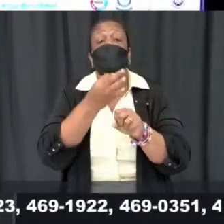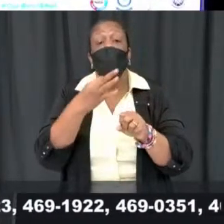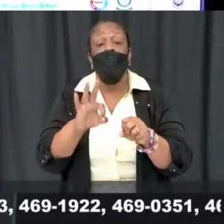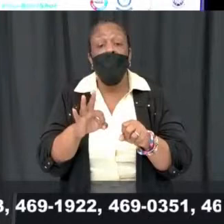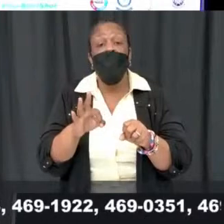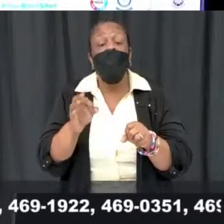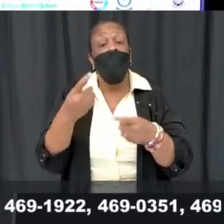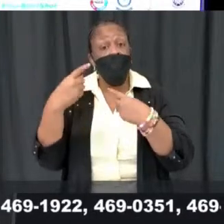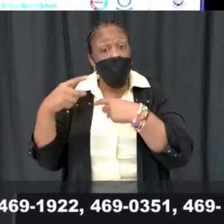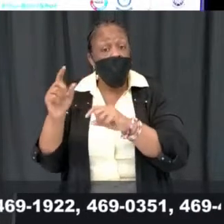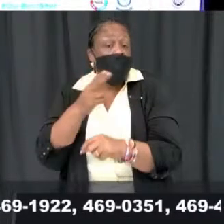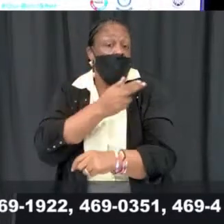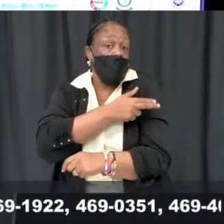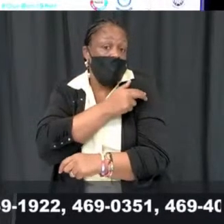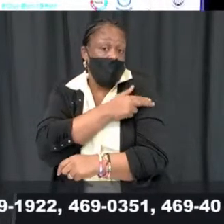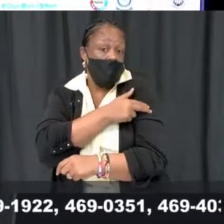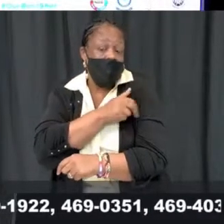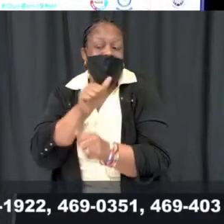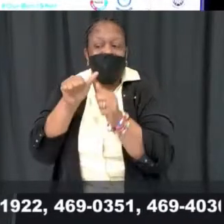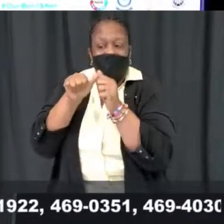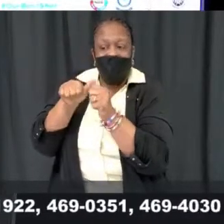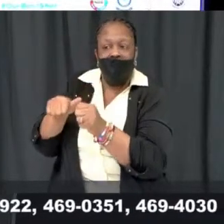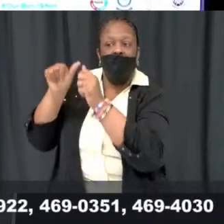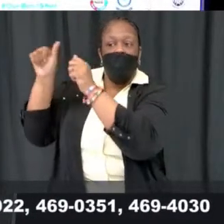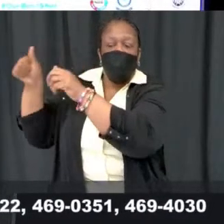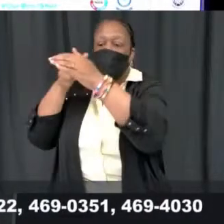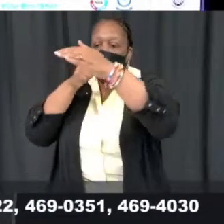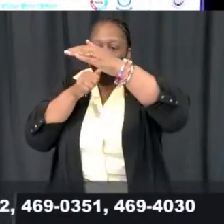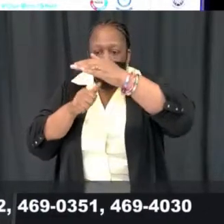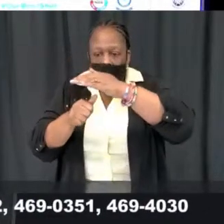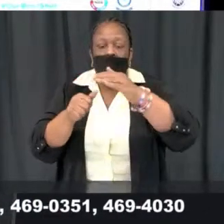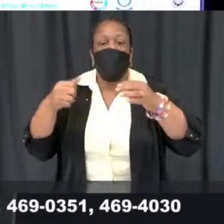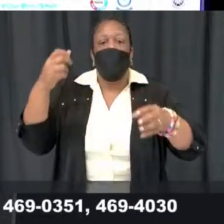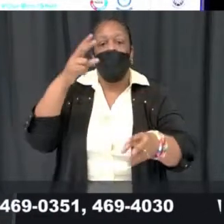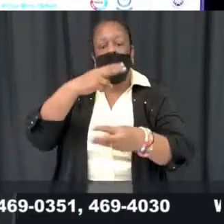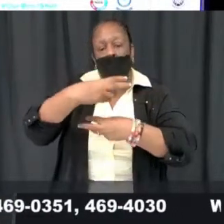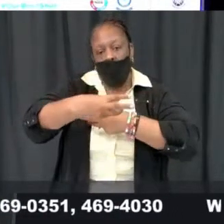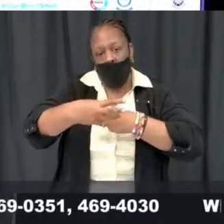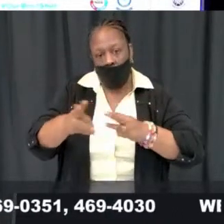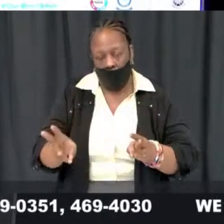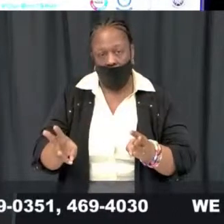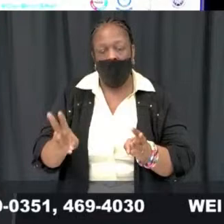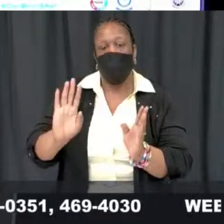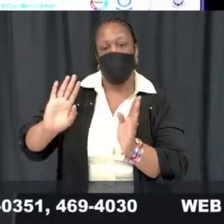also said that we would command more of the hospital